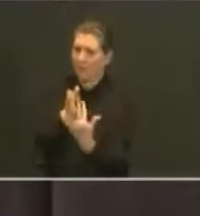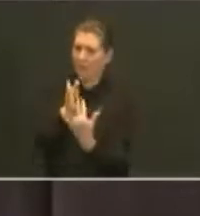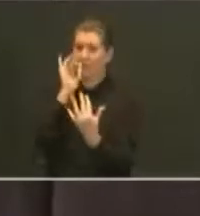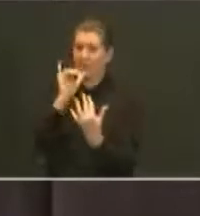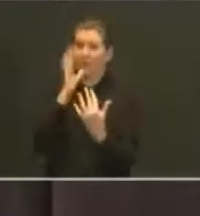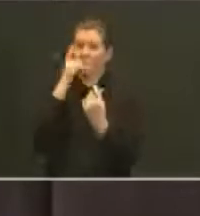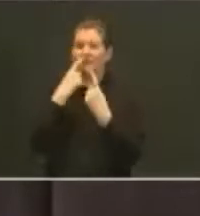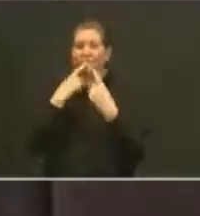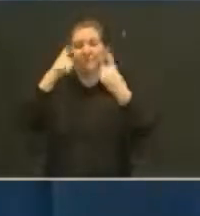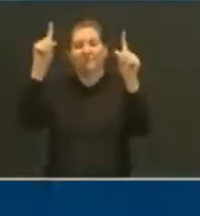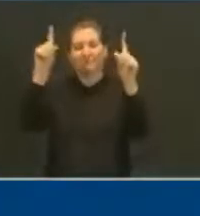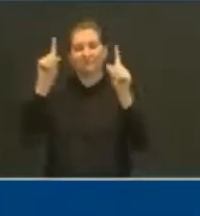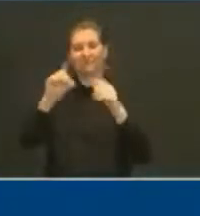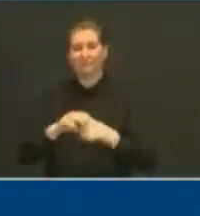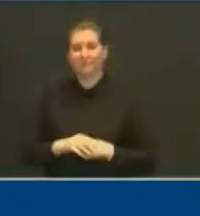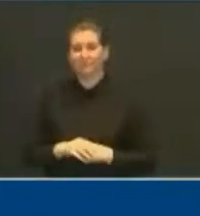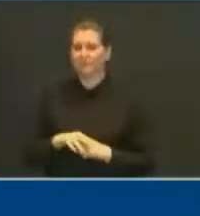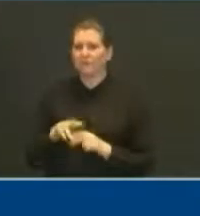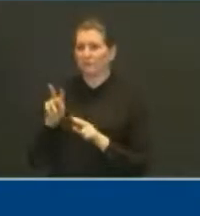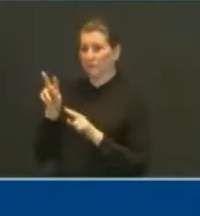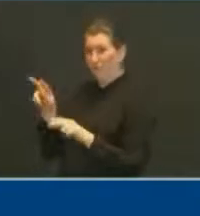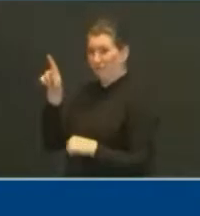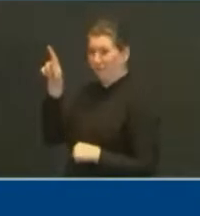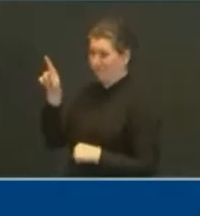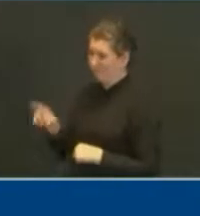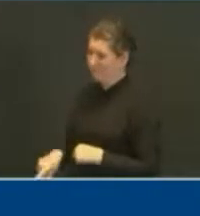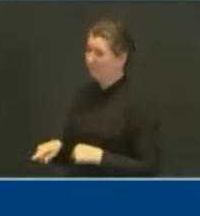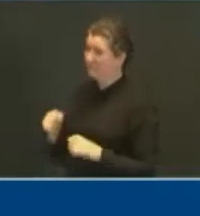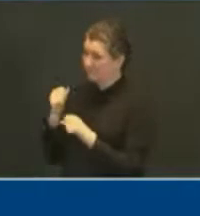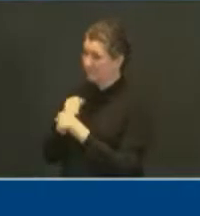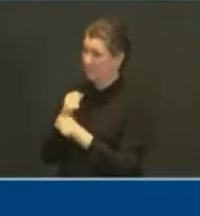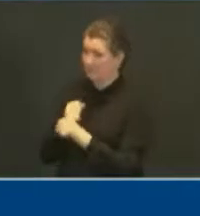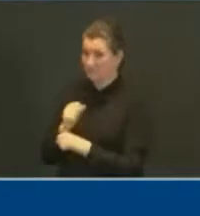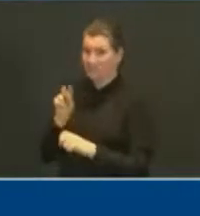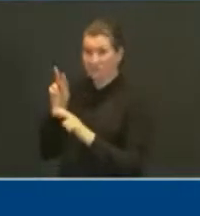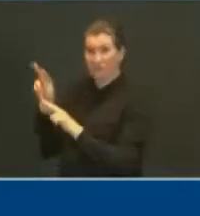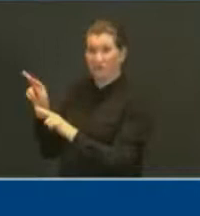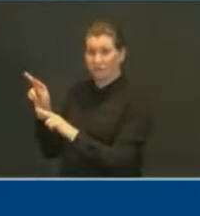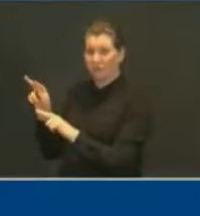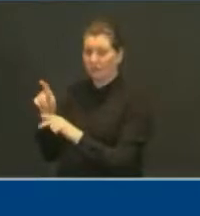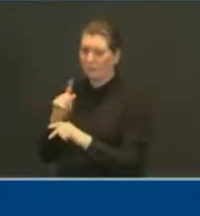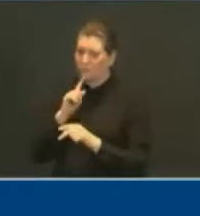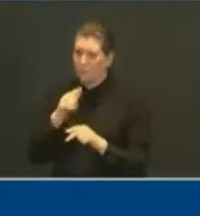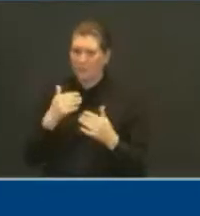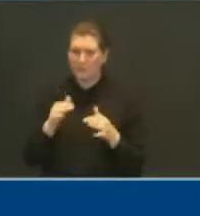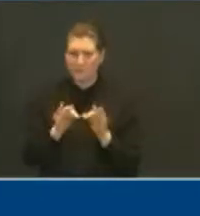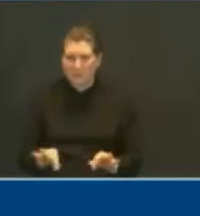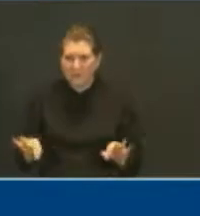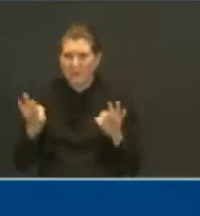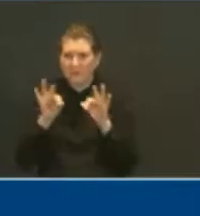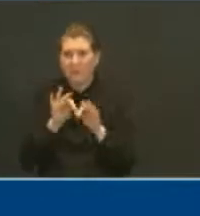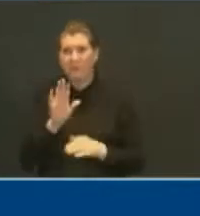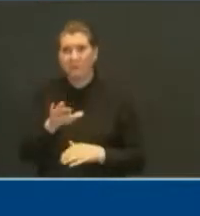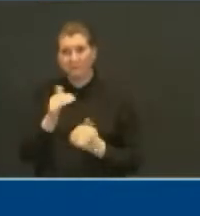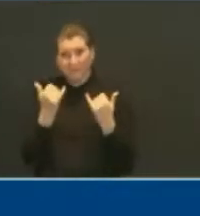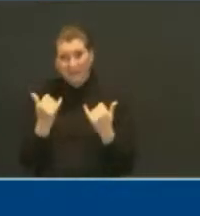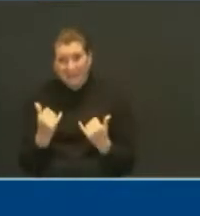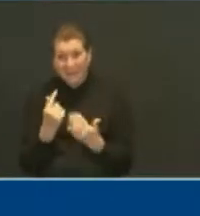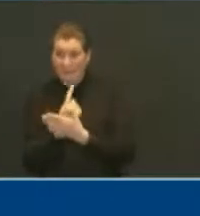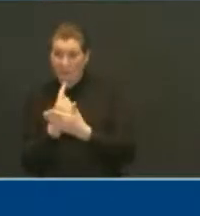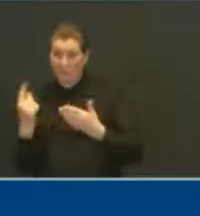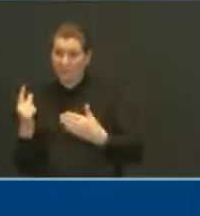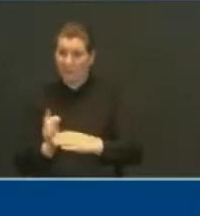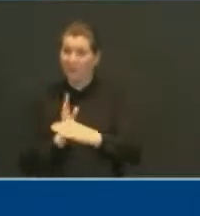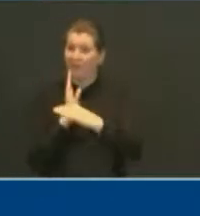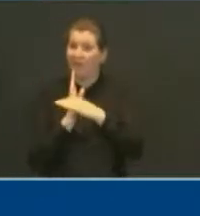And look at our data. This is a key component. This week, our statewide percent positivity